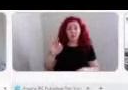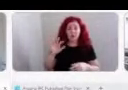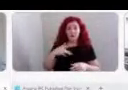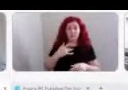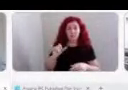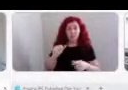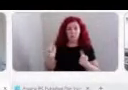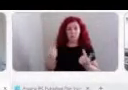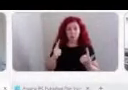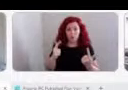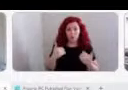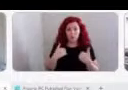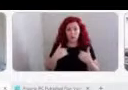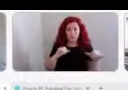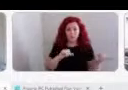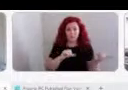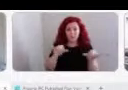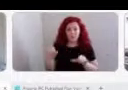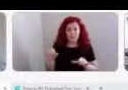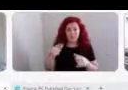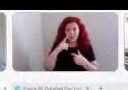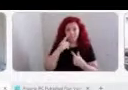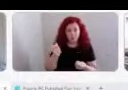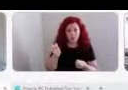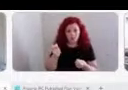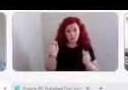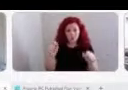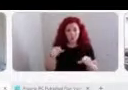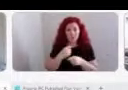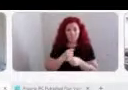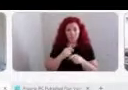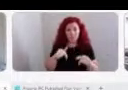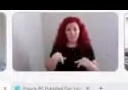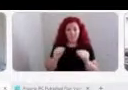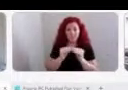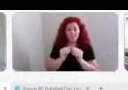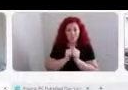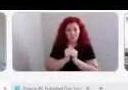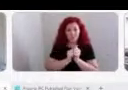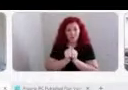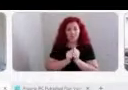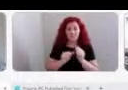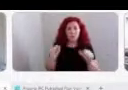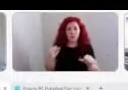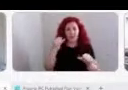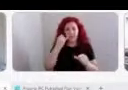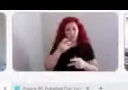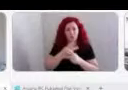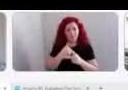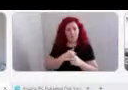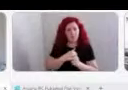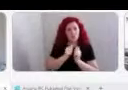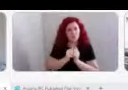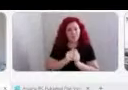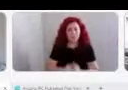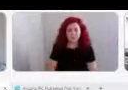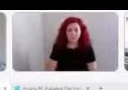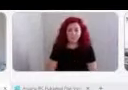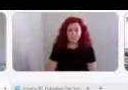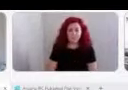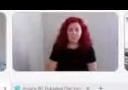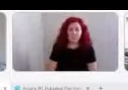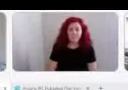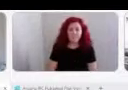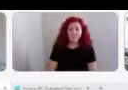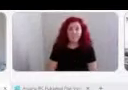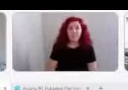have the same interests you can make this a lot more competitive if you keep us together the